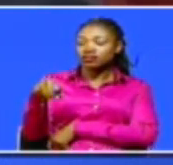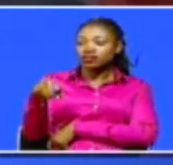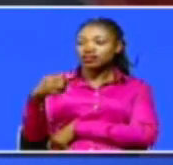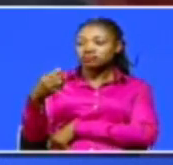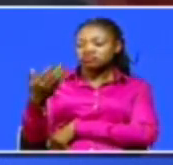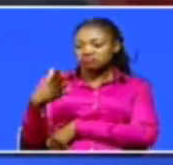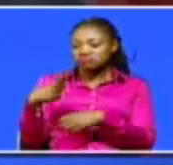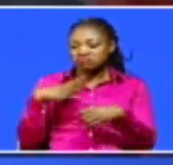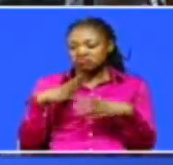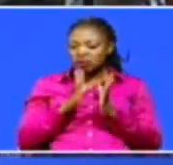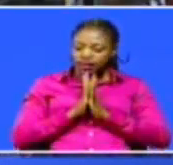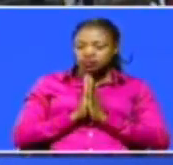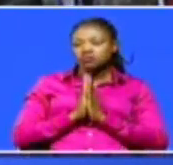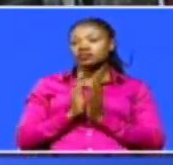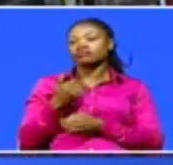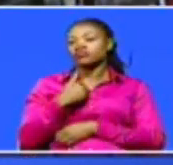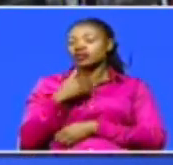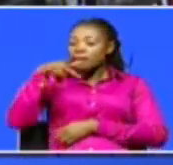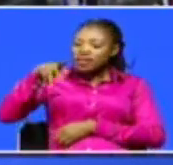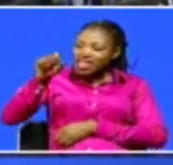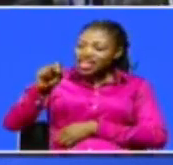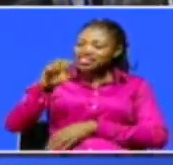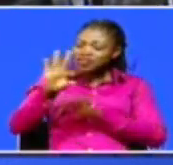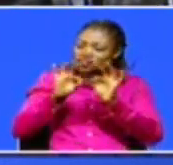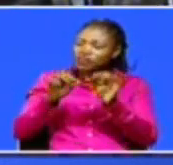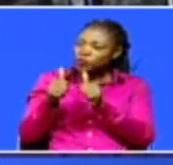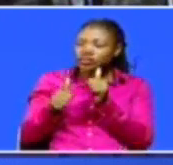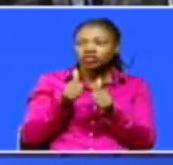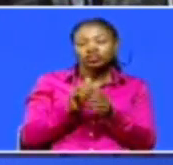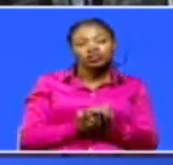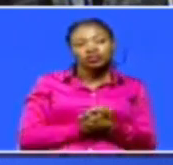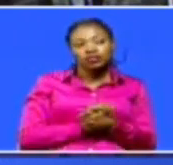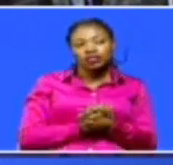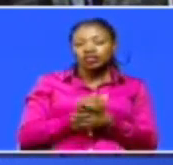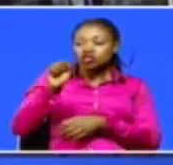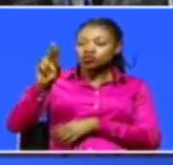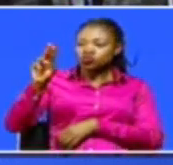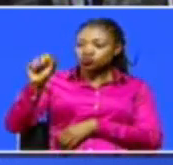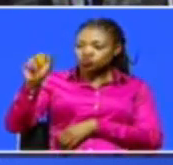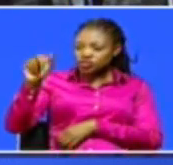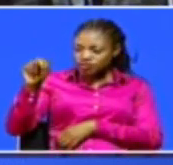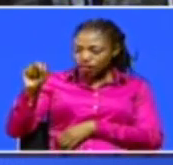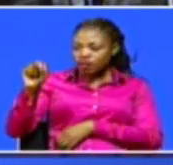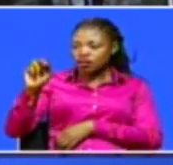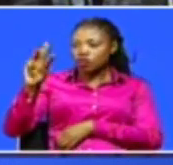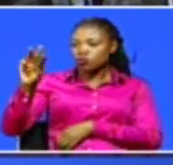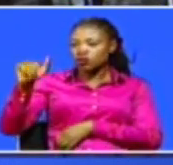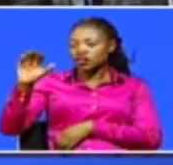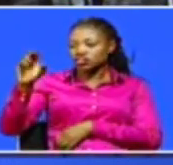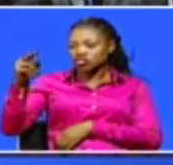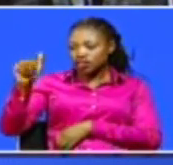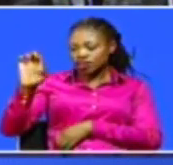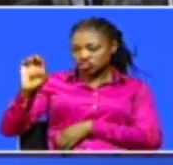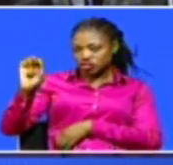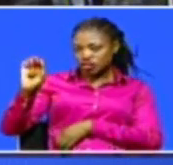there were requests from the PS. Which PS, request. And be specific, which PS? Susan Muchache. Yes, yes. There were requests